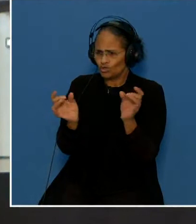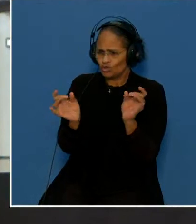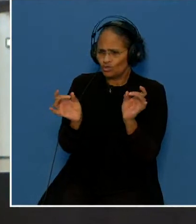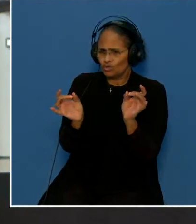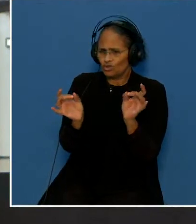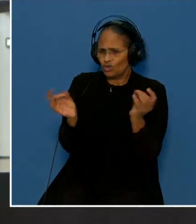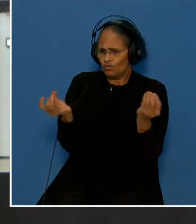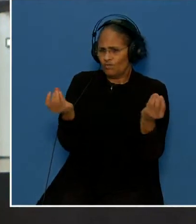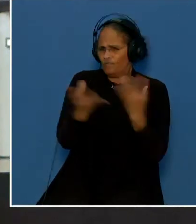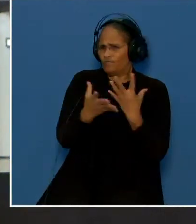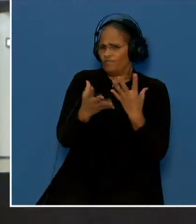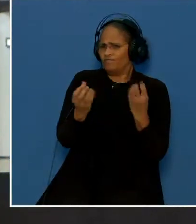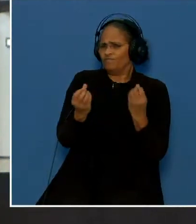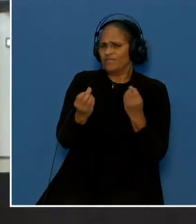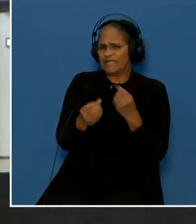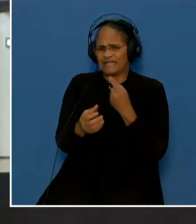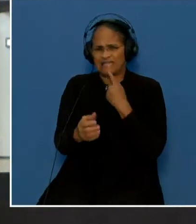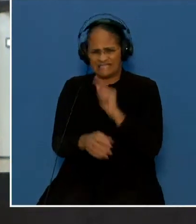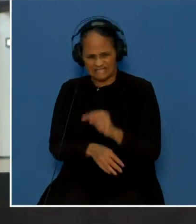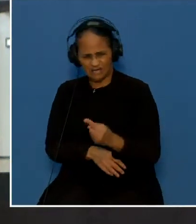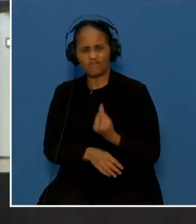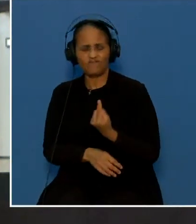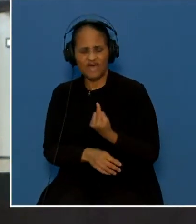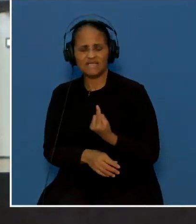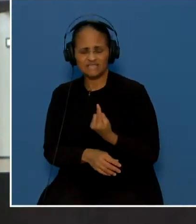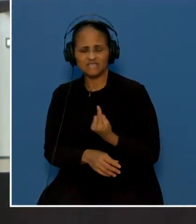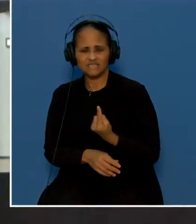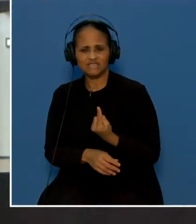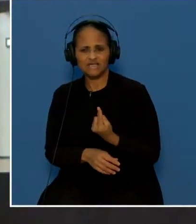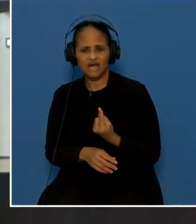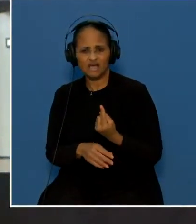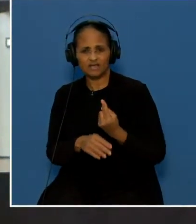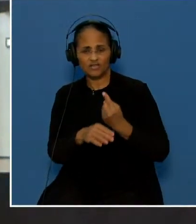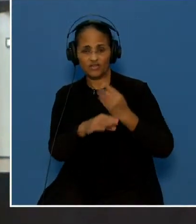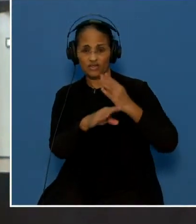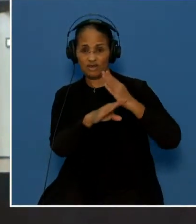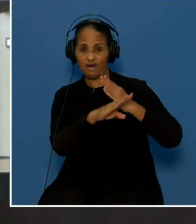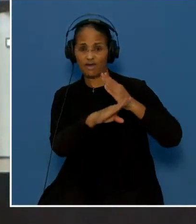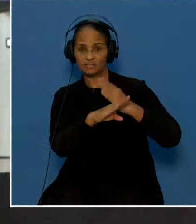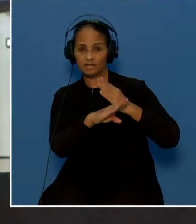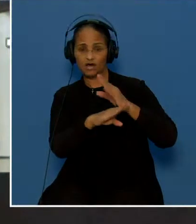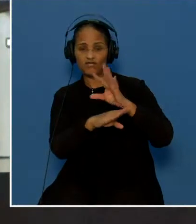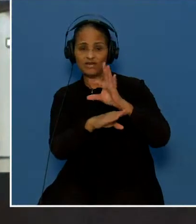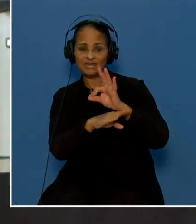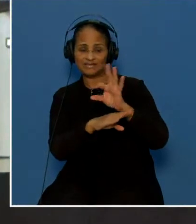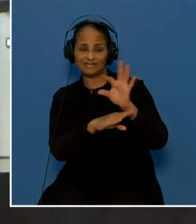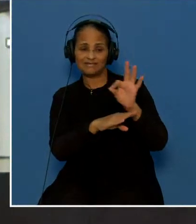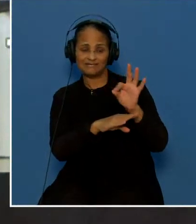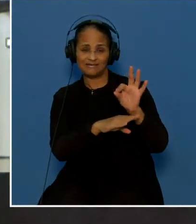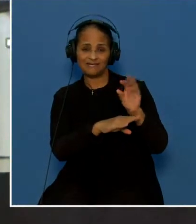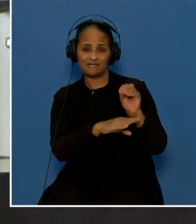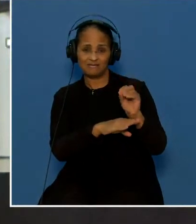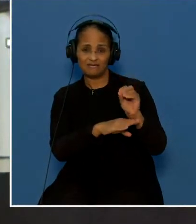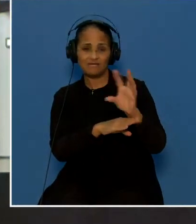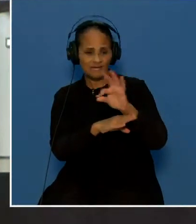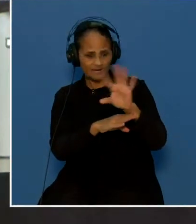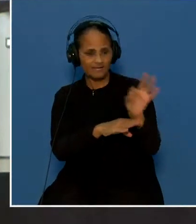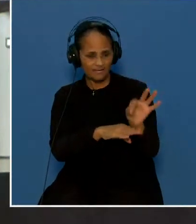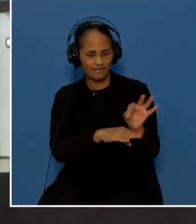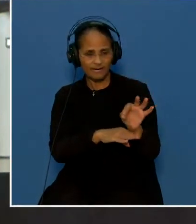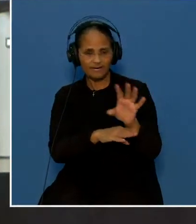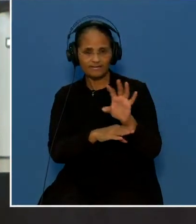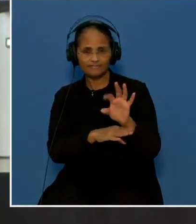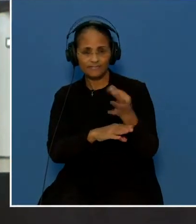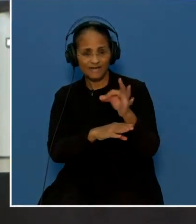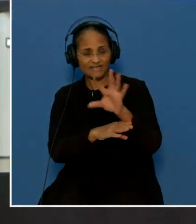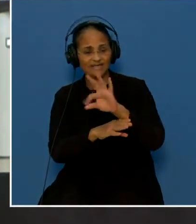I want to make it clear this is an offense under the Consumer Protection Act of 1999. And